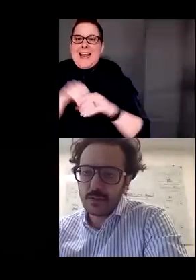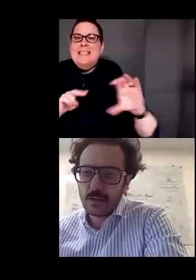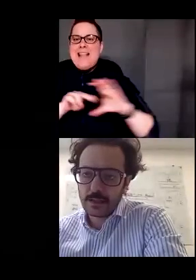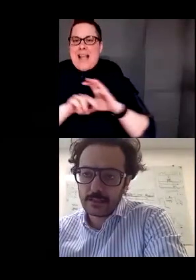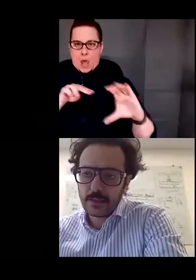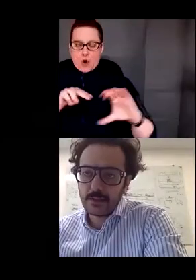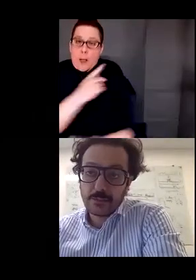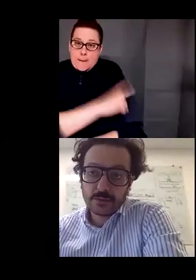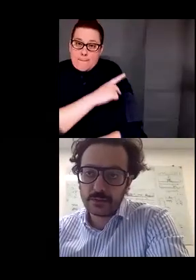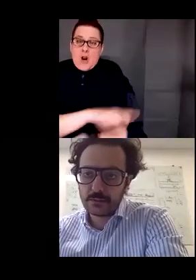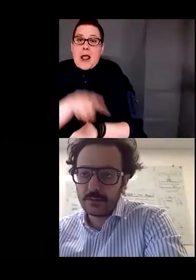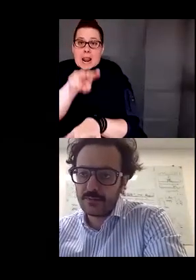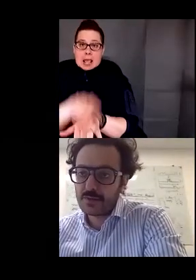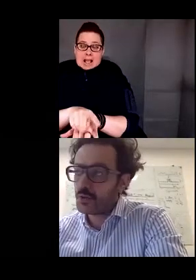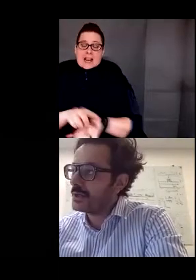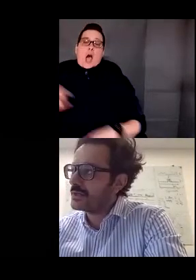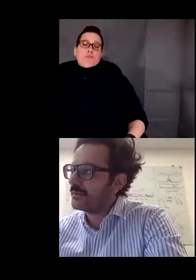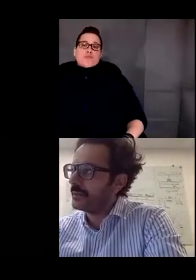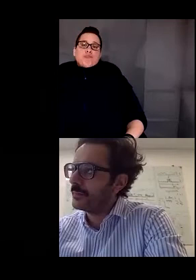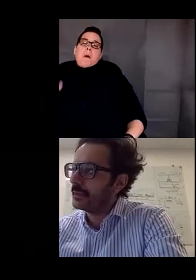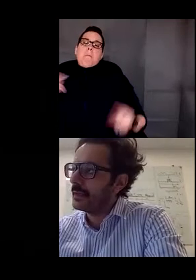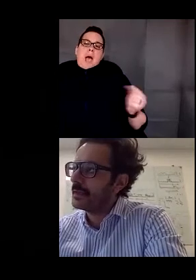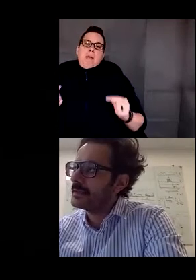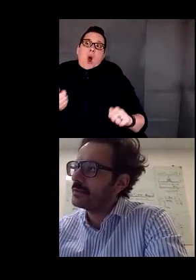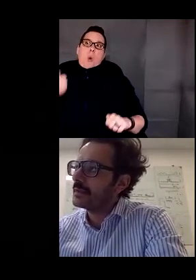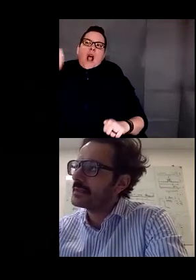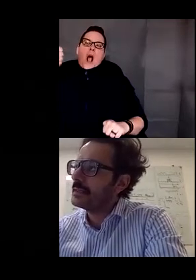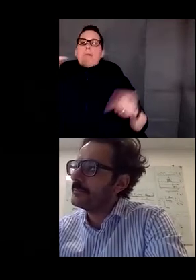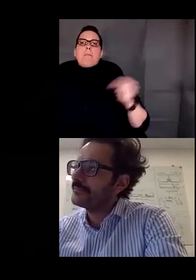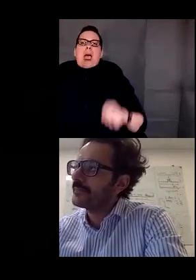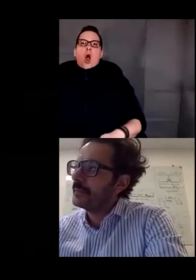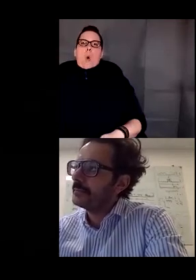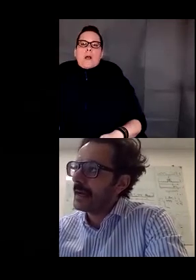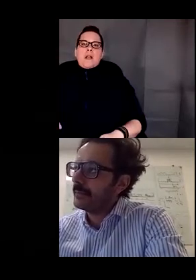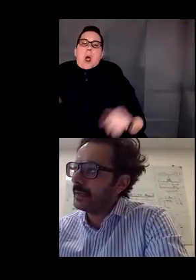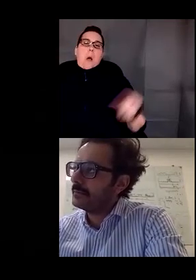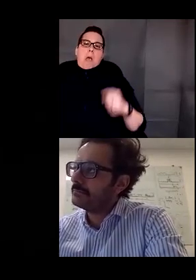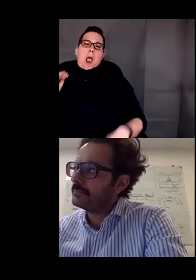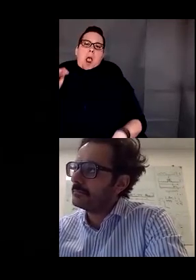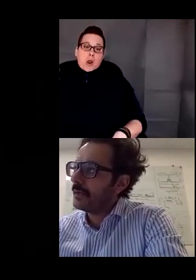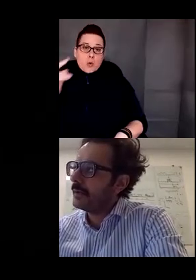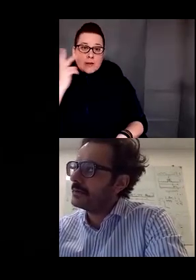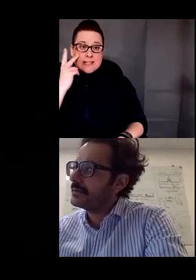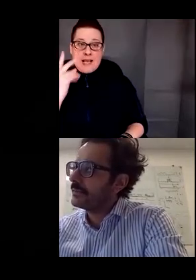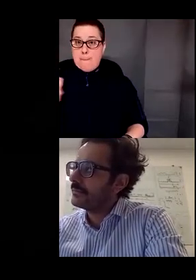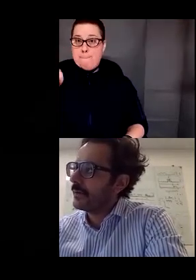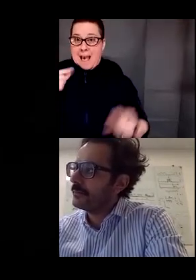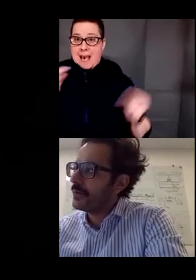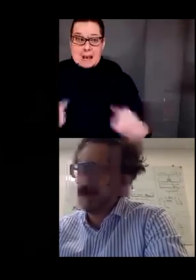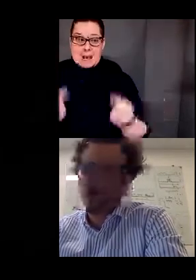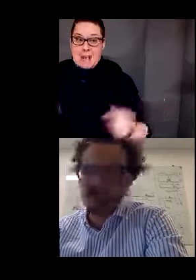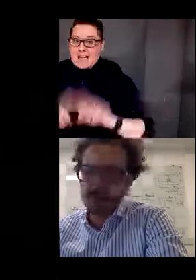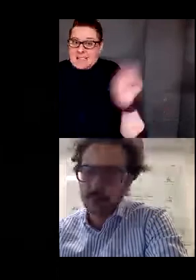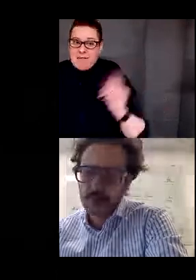patients were lying down and reporting the fluctuations of their pain. And as you can see, back pain is different